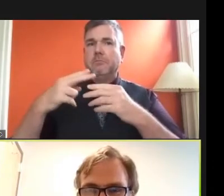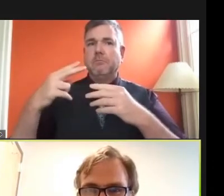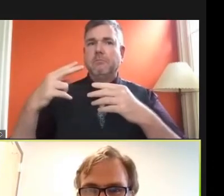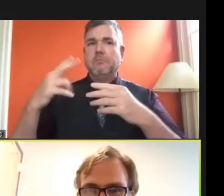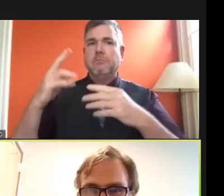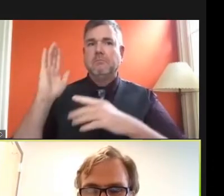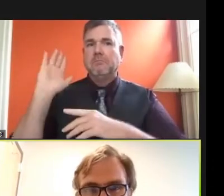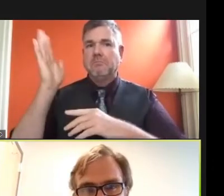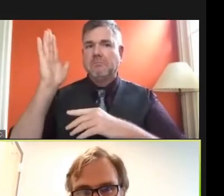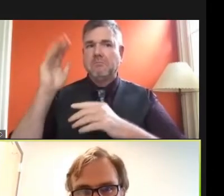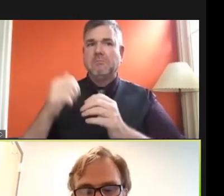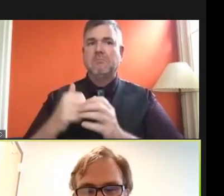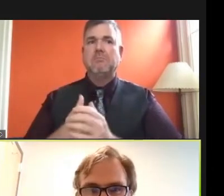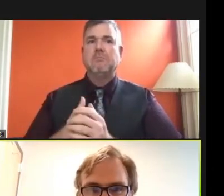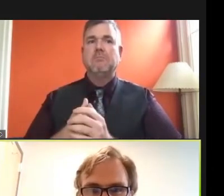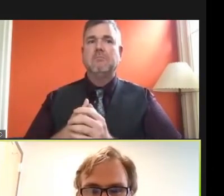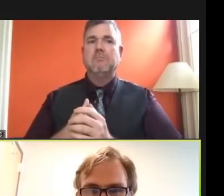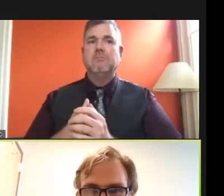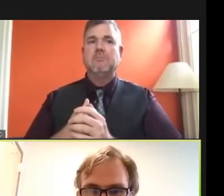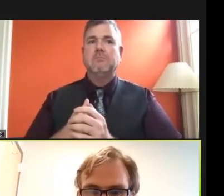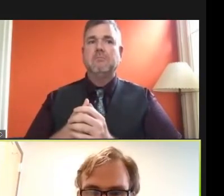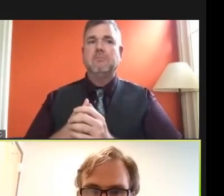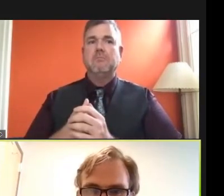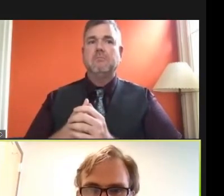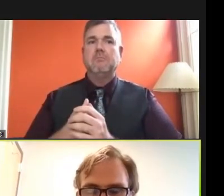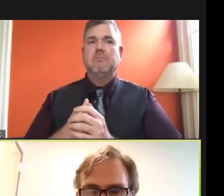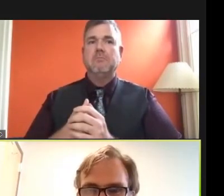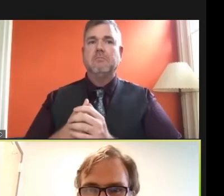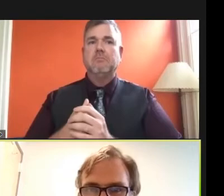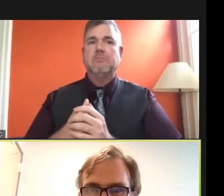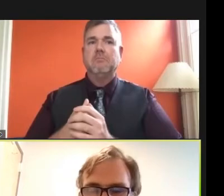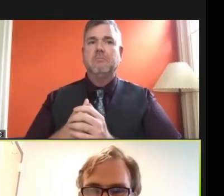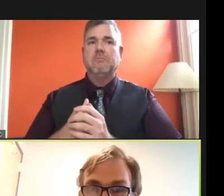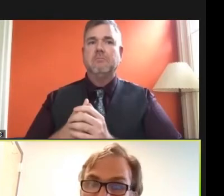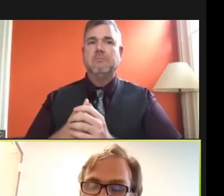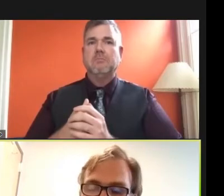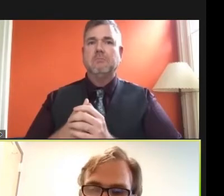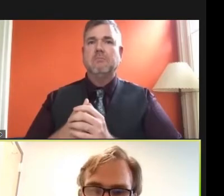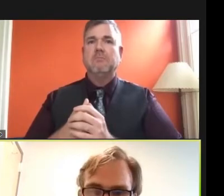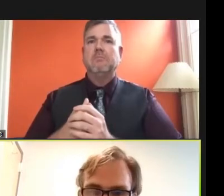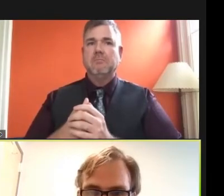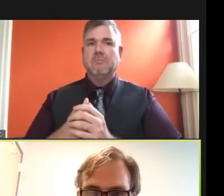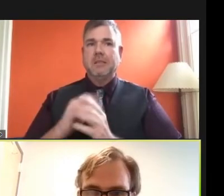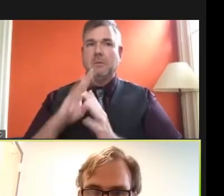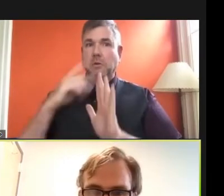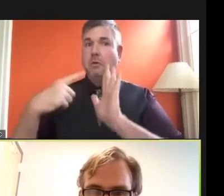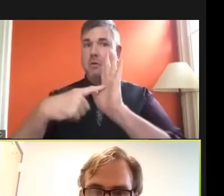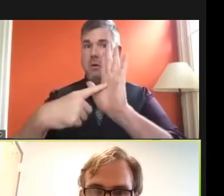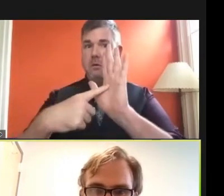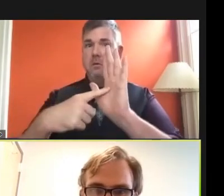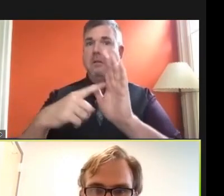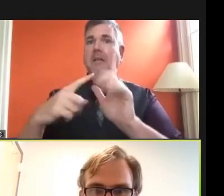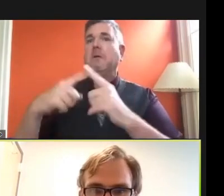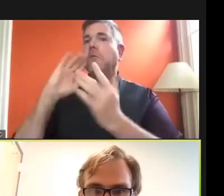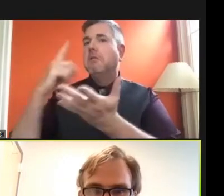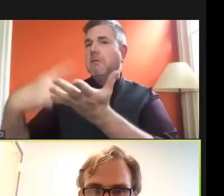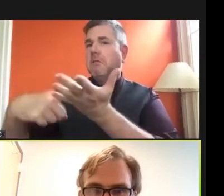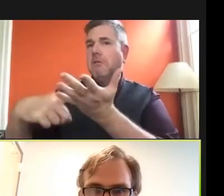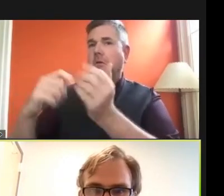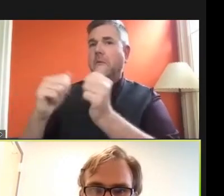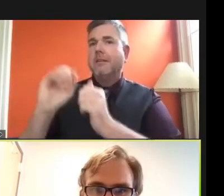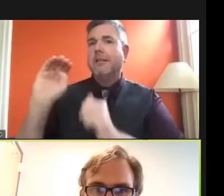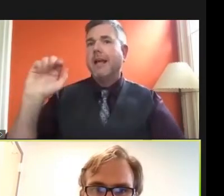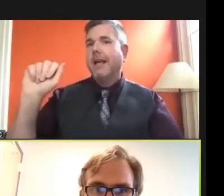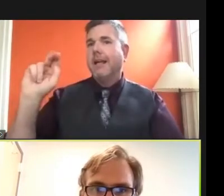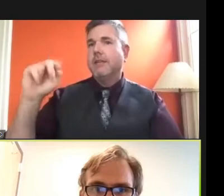Angela to review the Marin Recovers effort, and then leave plenty of time for some of the questions that you all submitted. So I'm going to share my